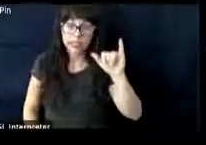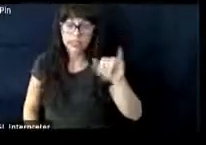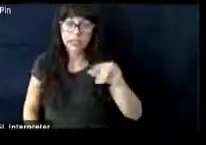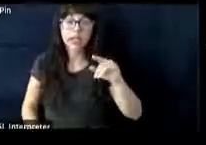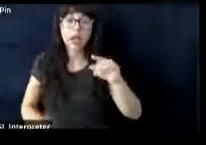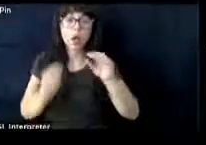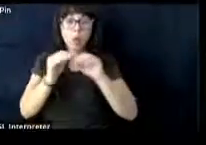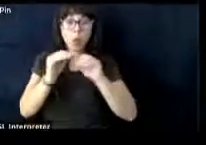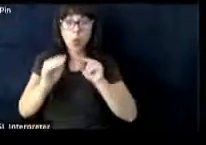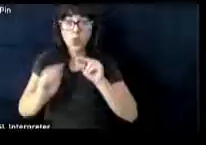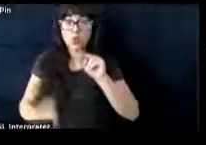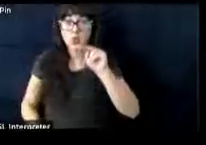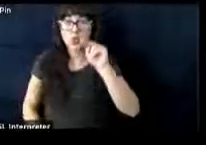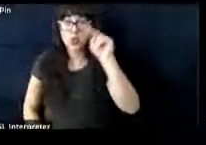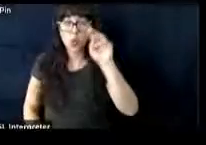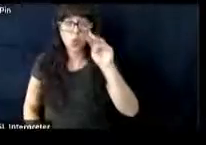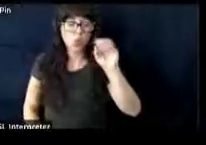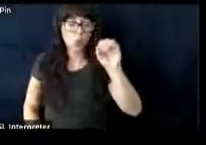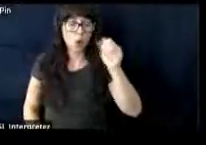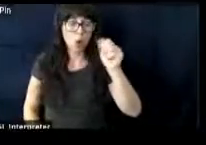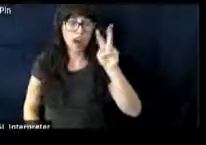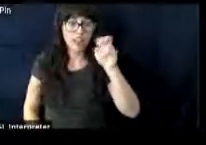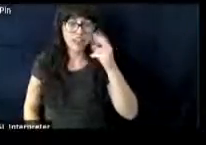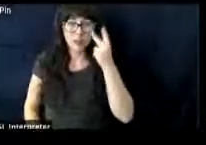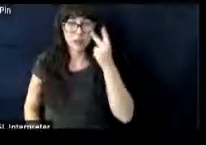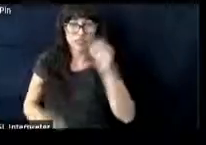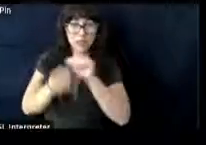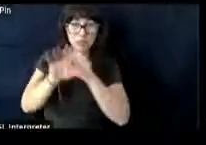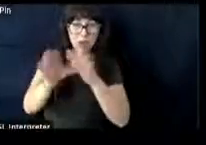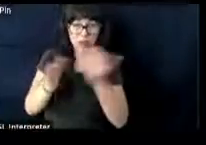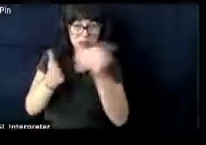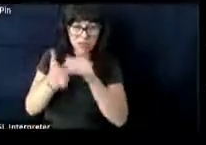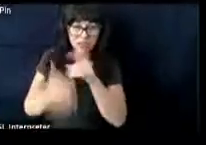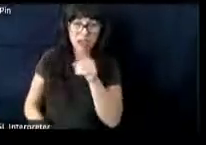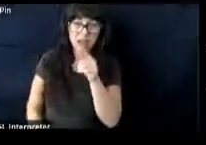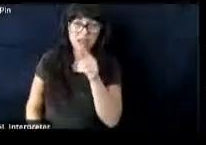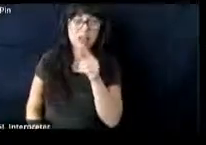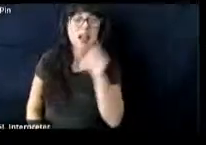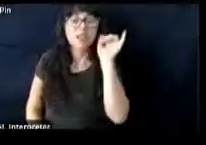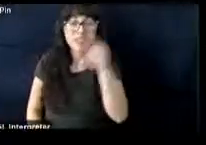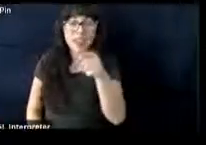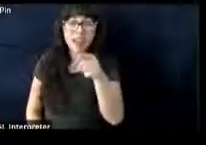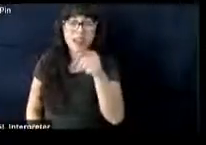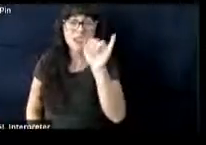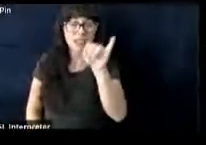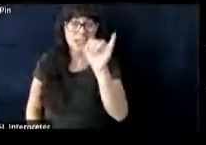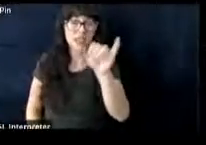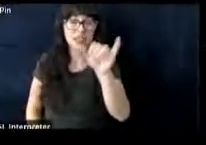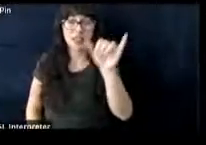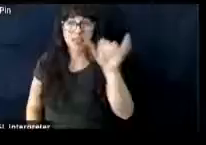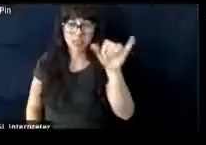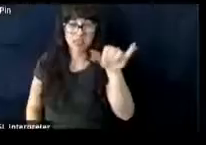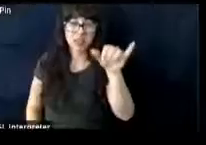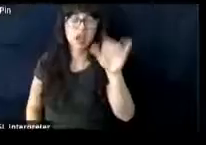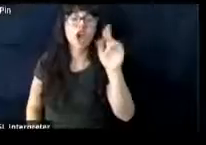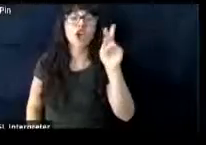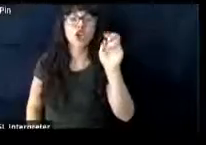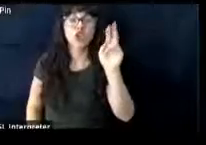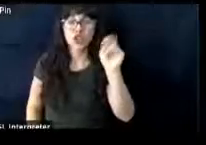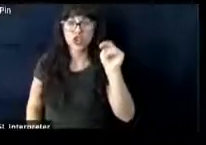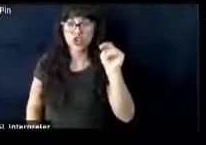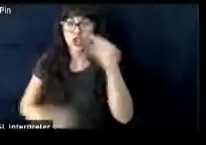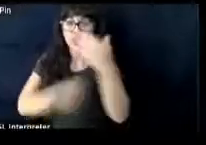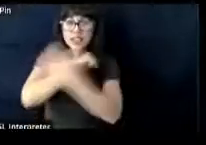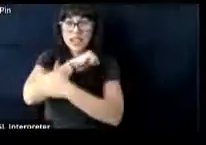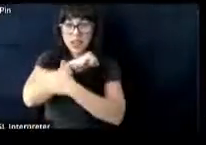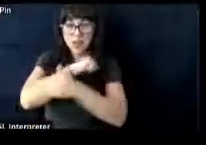of Mojave, you're starting to get into the mountains again. Yeah, right about there, up there, that's right in Kern County. And in